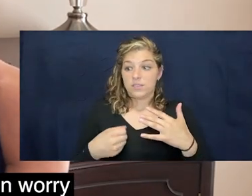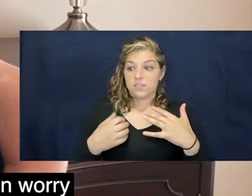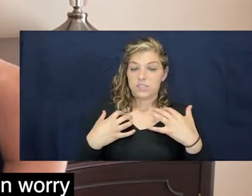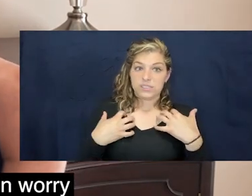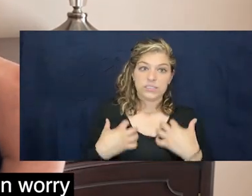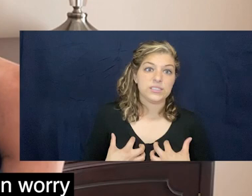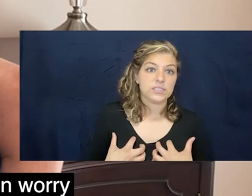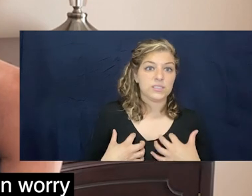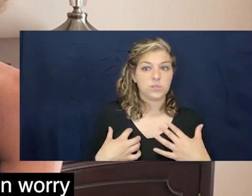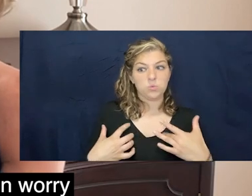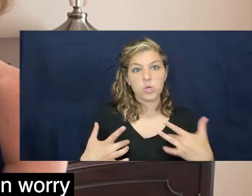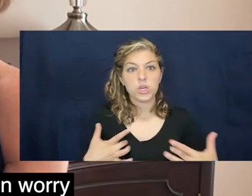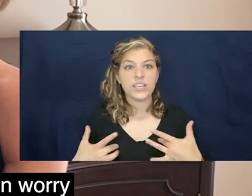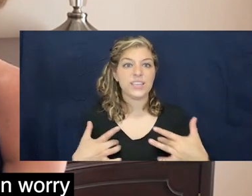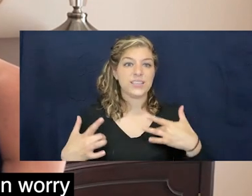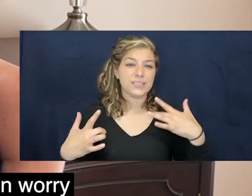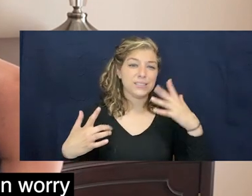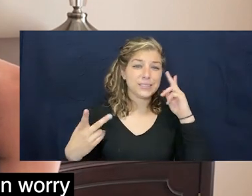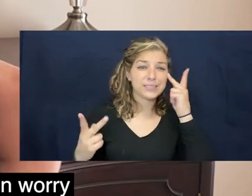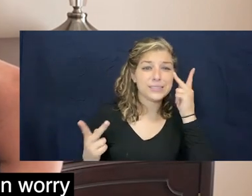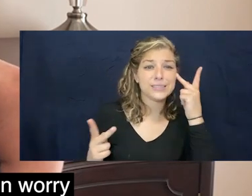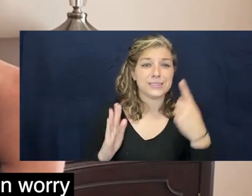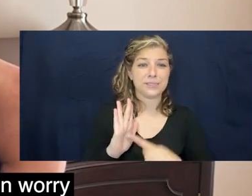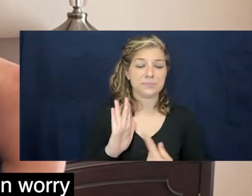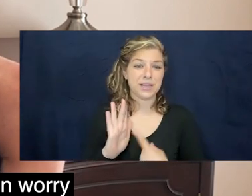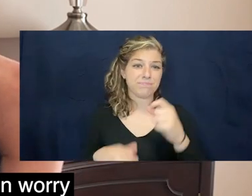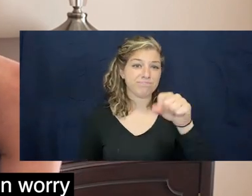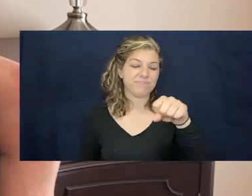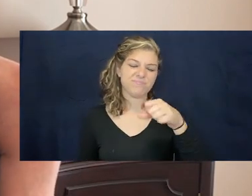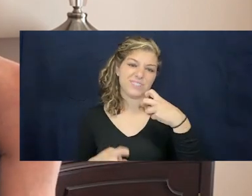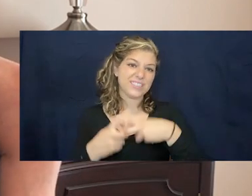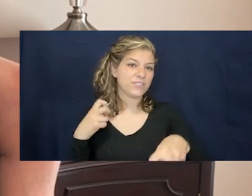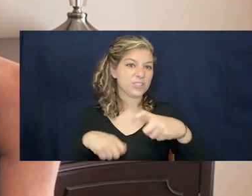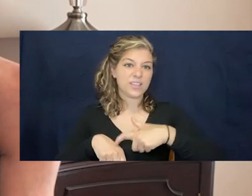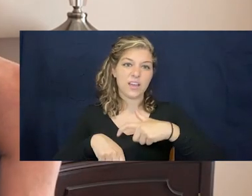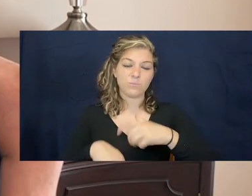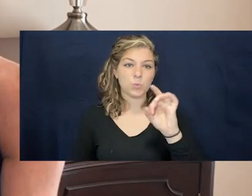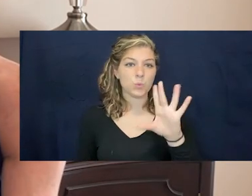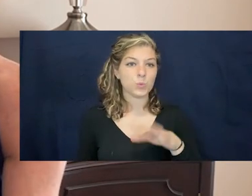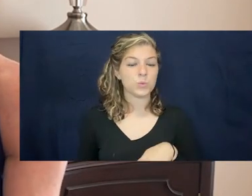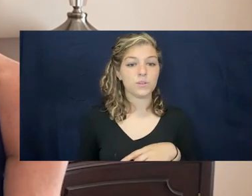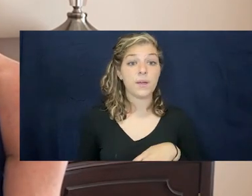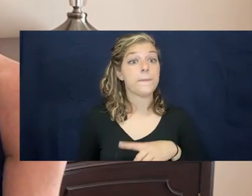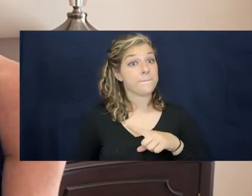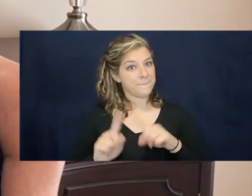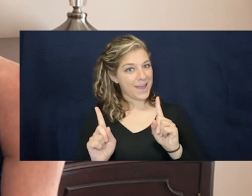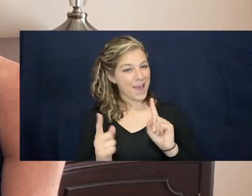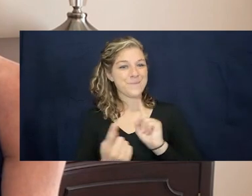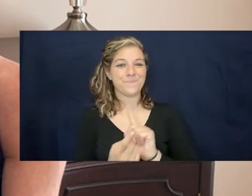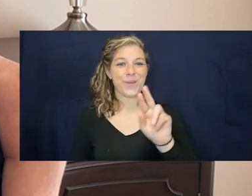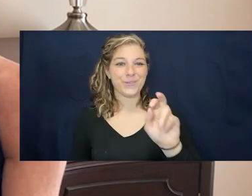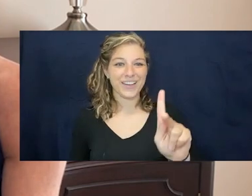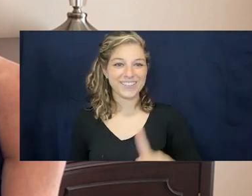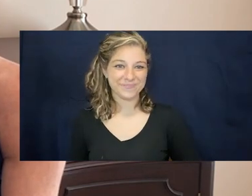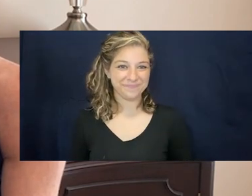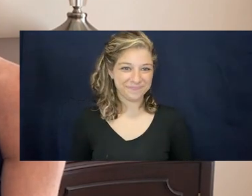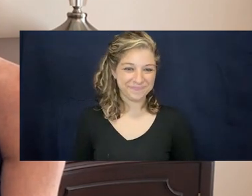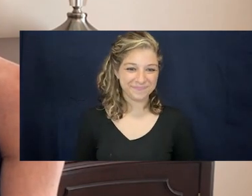and mired in worry and dismay at times. It was very difficult. But then I met